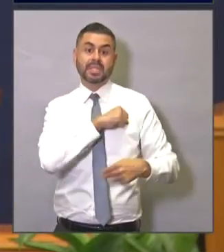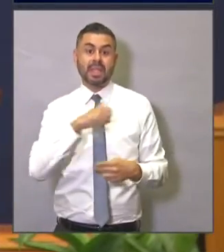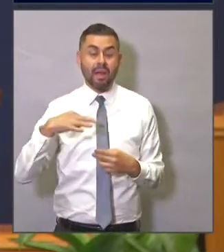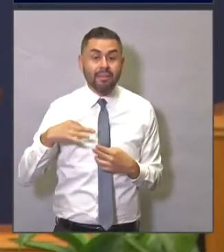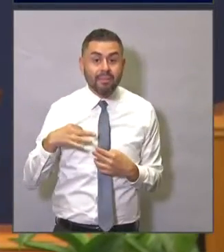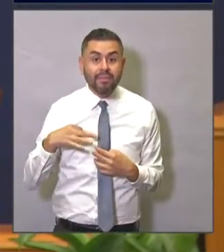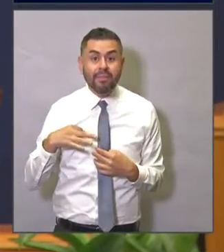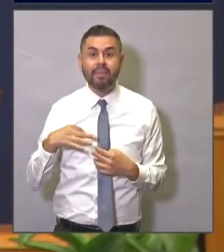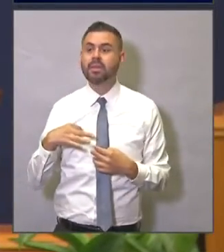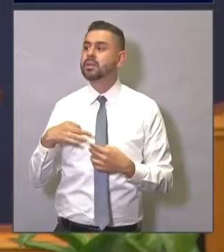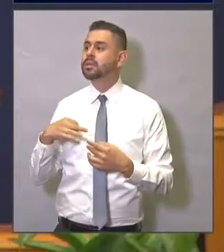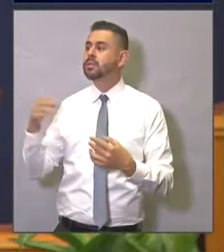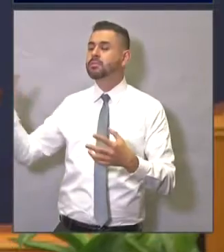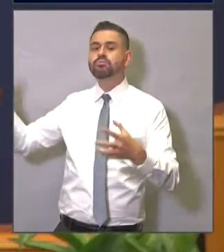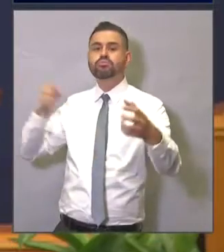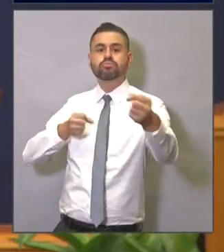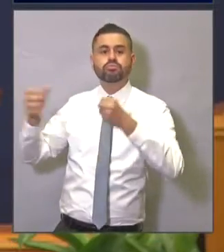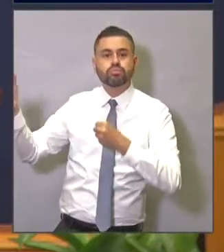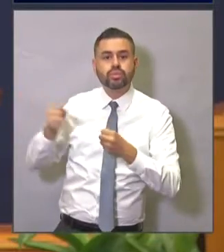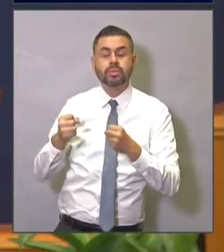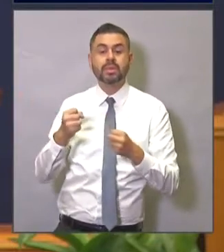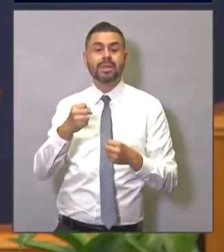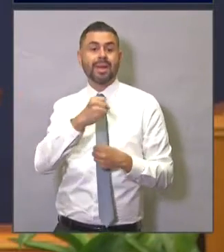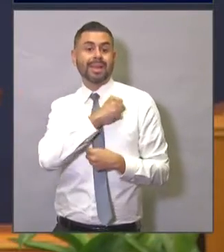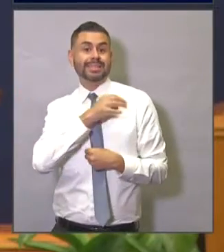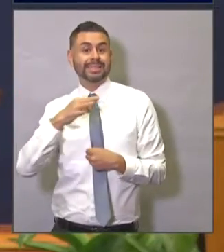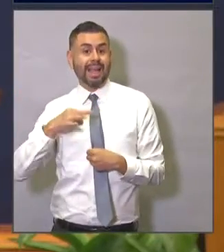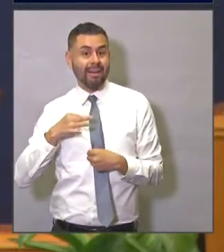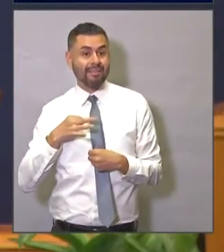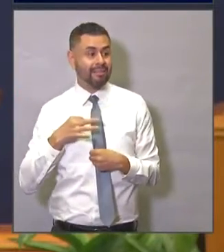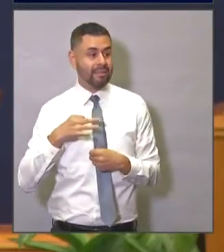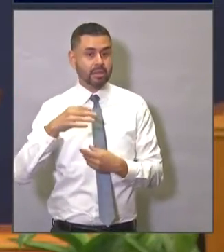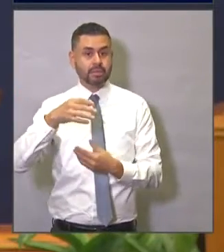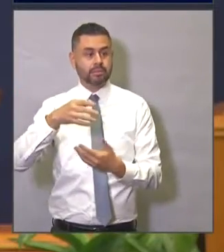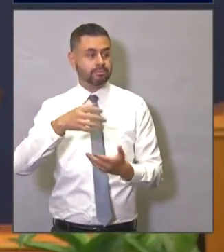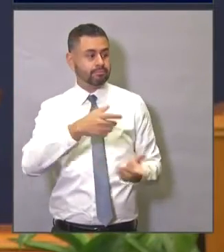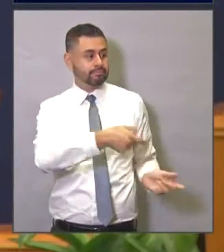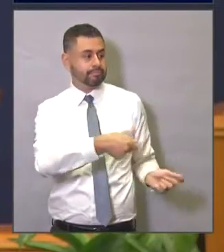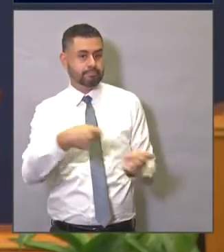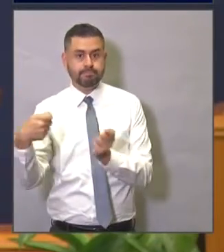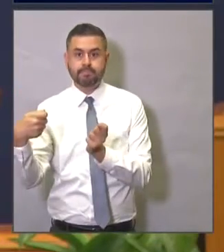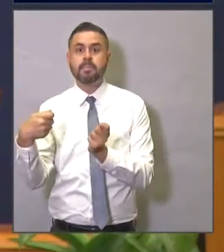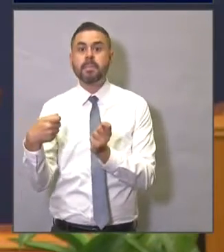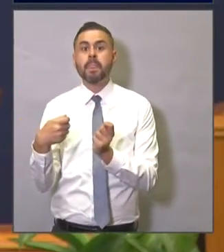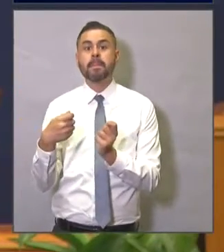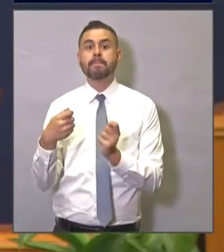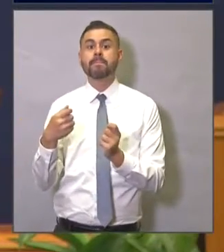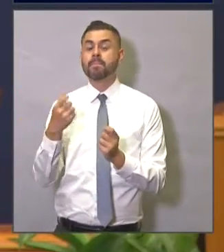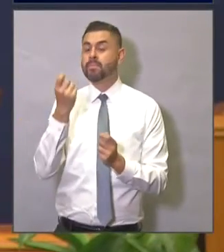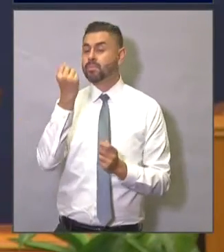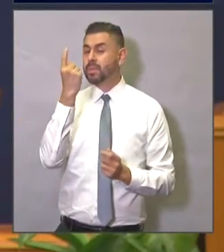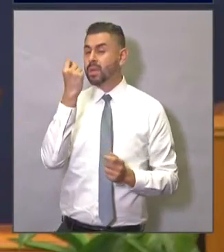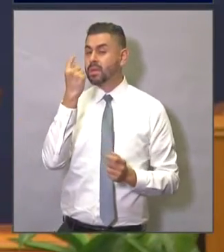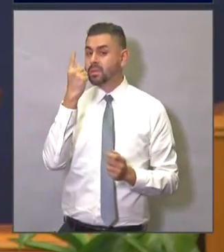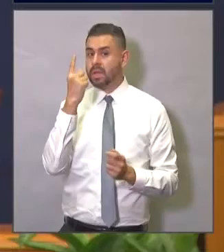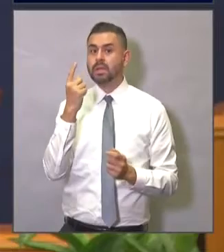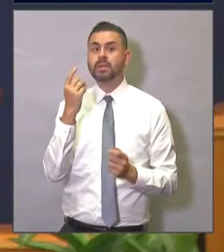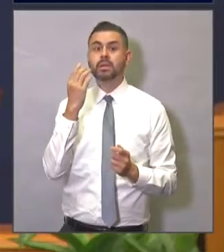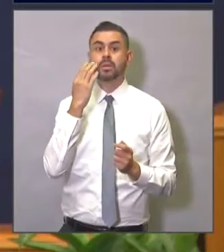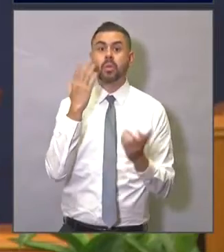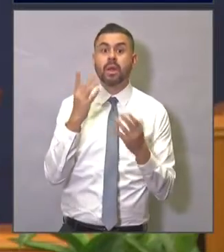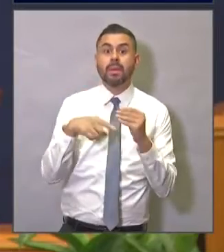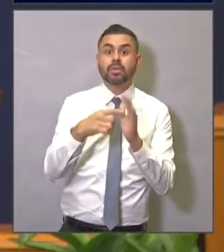elsewhere, by redeploying internal staff from other areas of the hospital system, even though this does decrease the number of surgeries